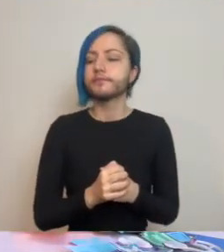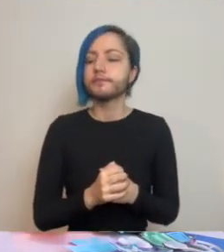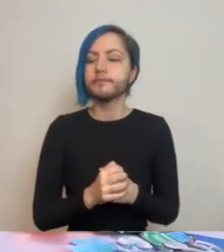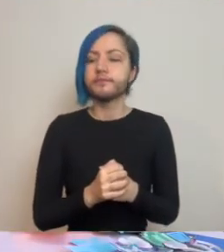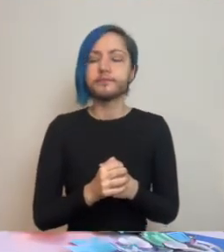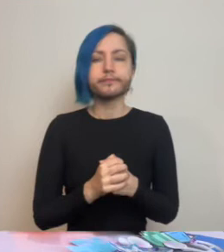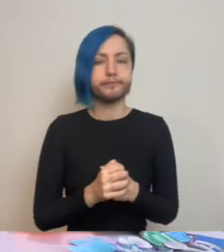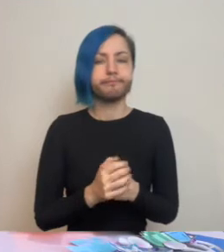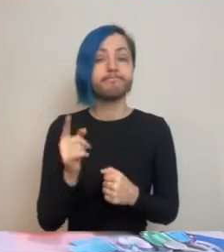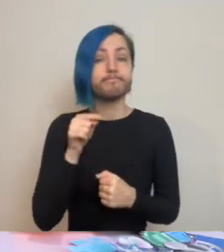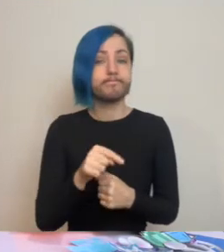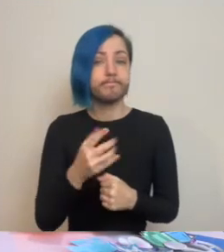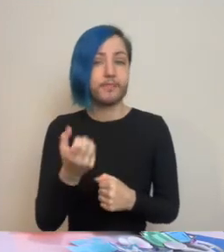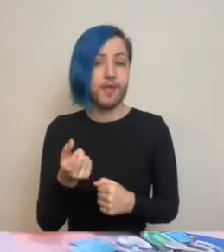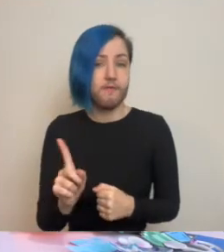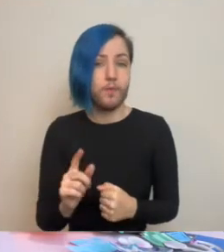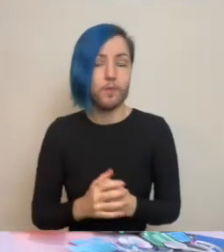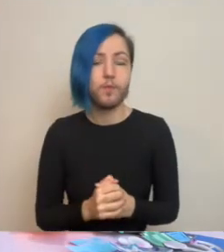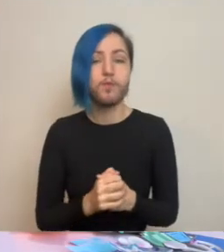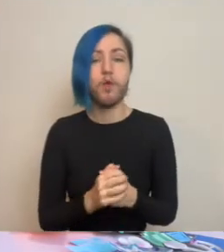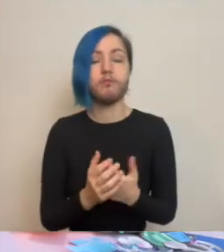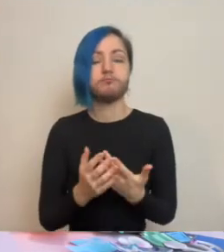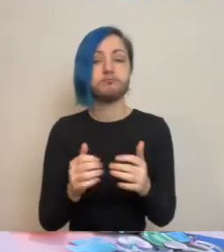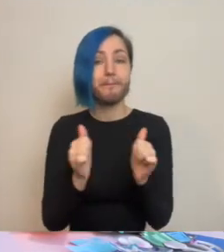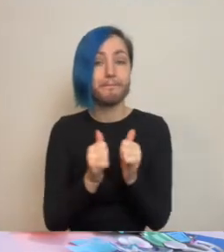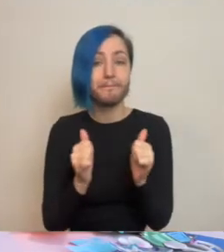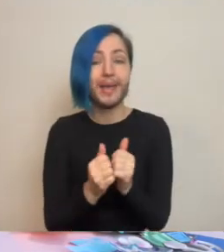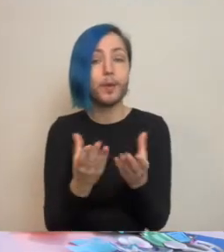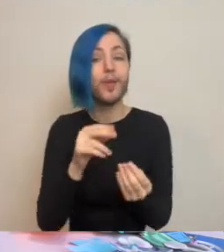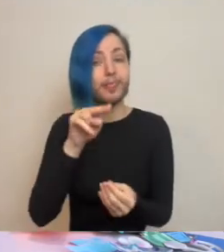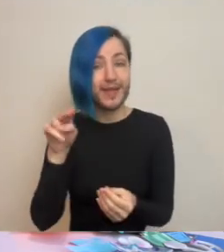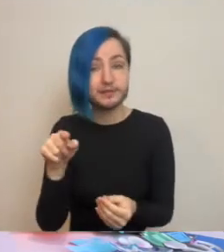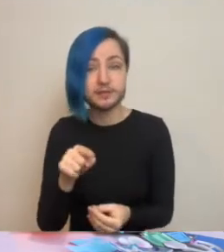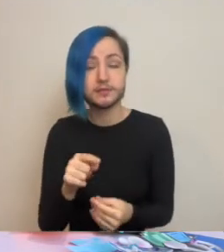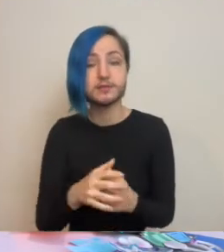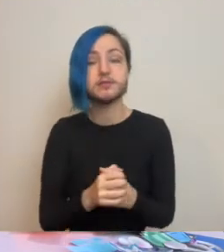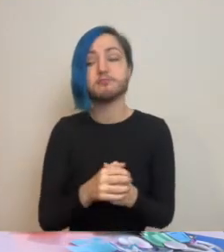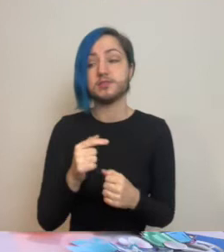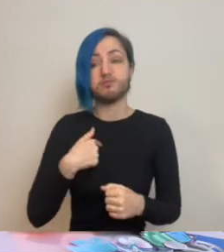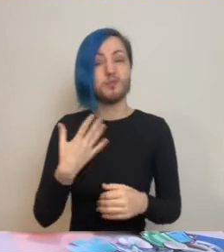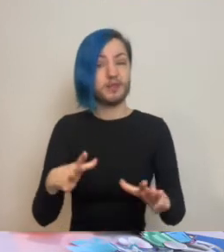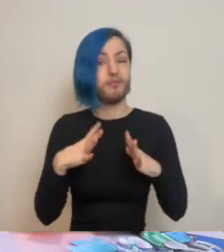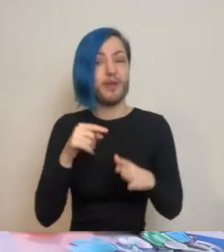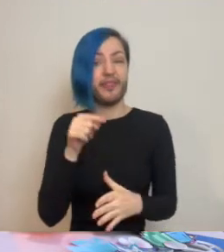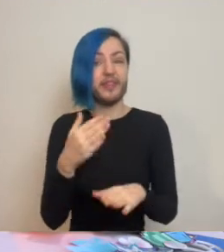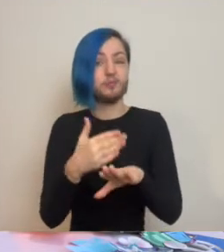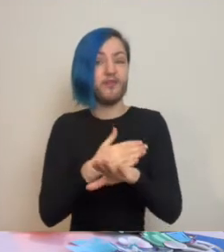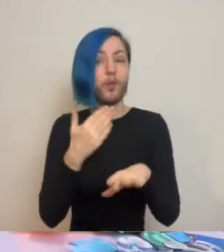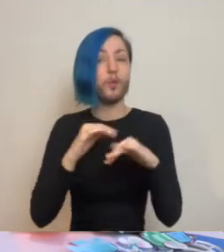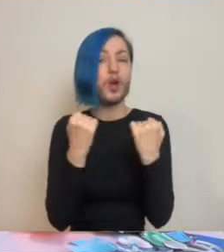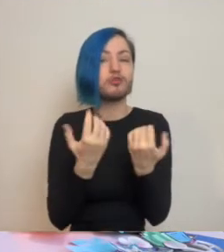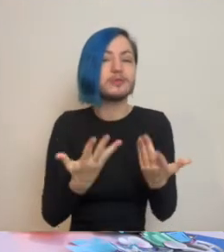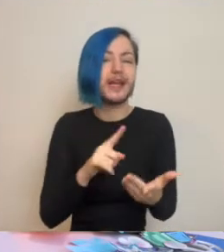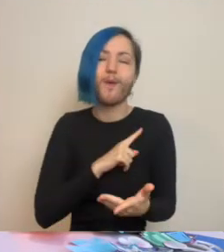And then what I've got over here is some scraps of paper that have paint on. And these are things that I've prepared before the workshop because we